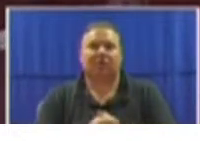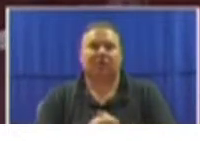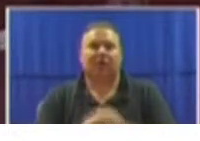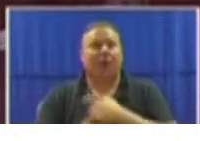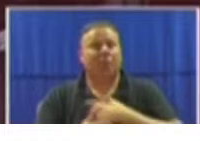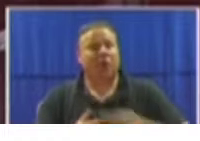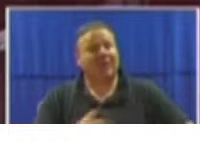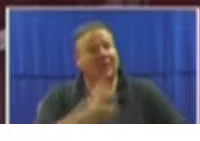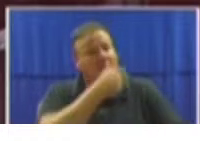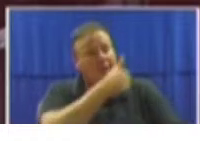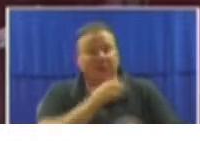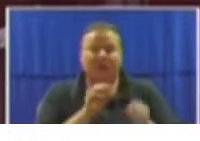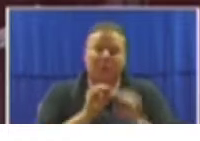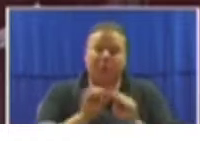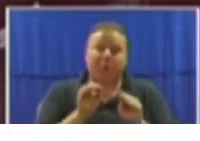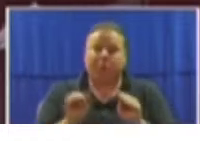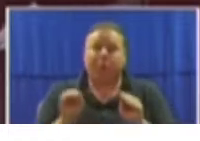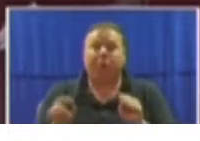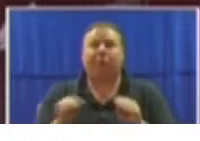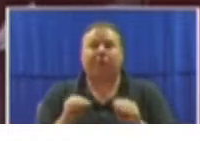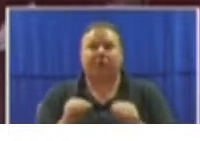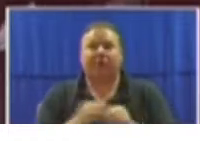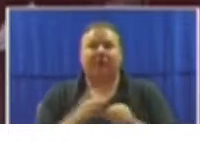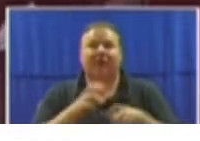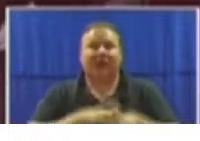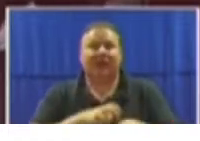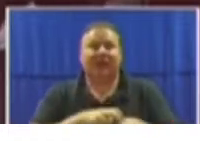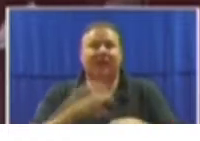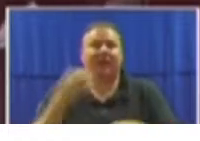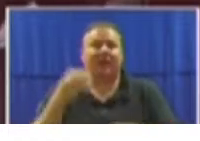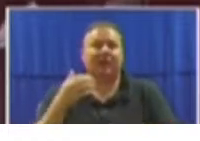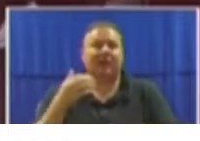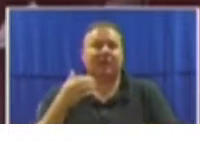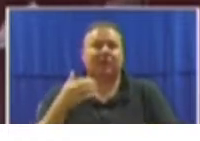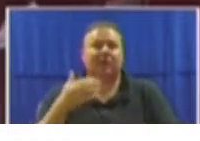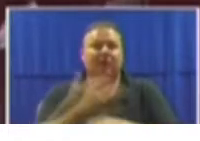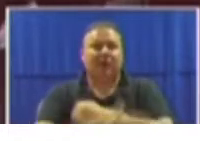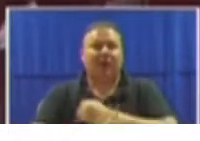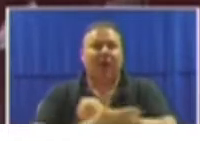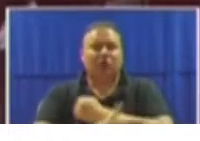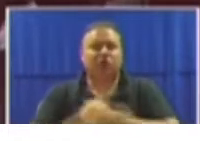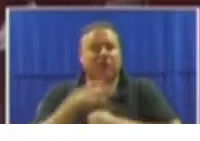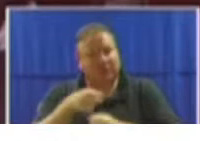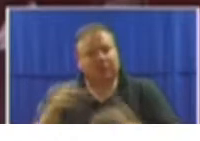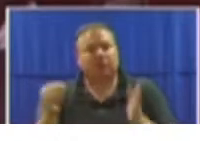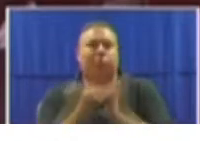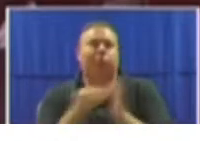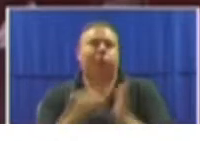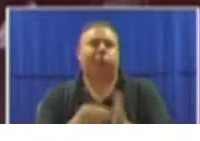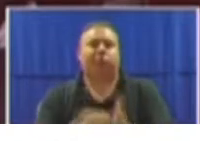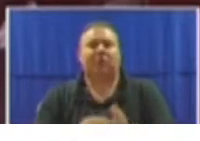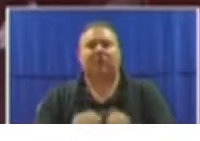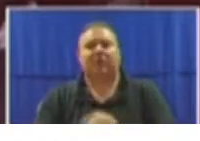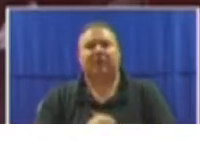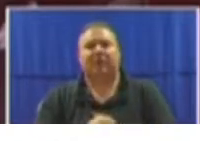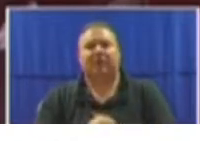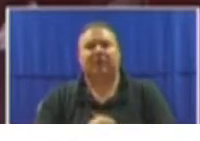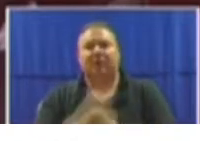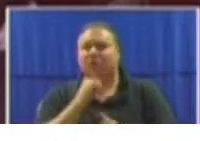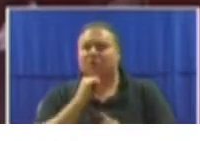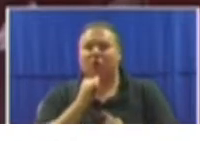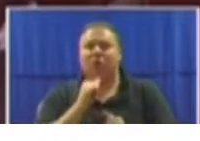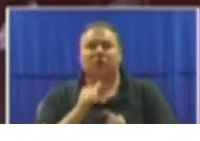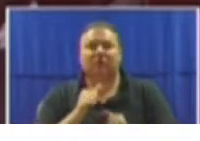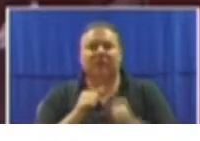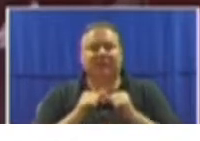president, are based upon needs of the state at any particular point in time, and these needs are not static, but